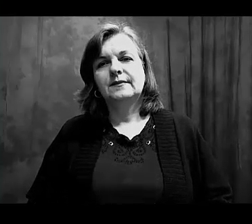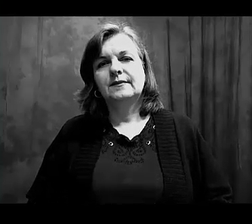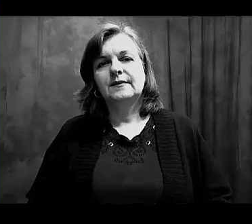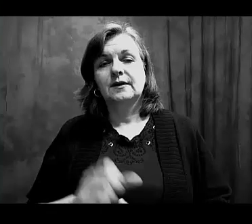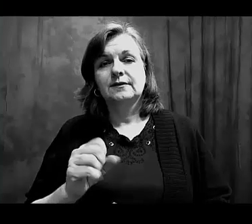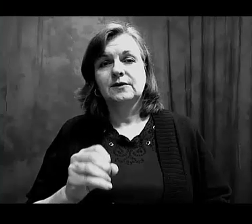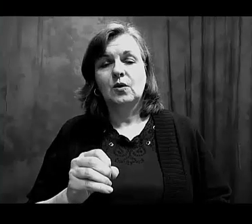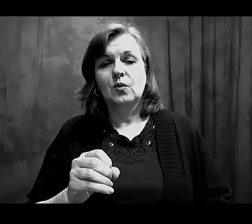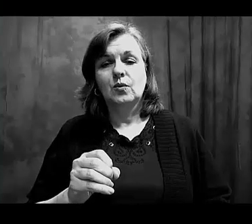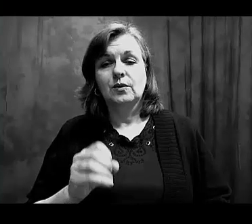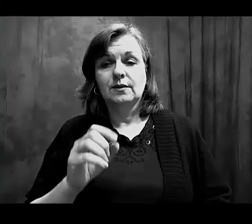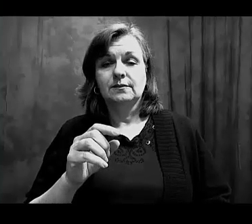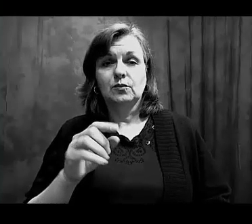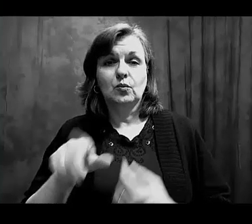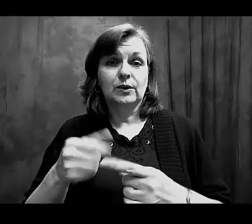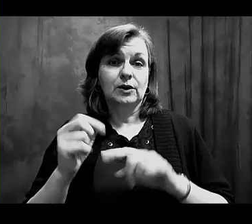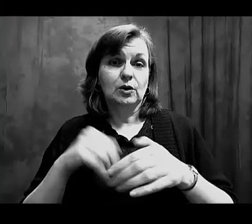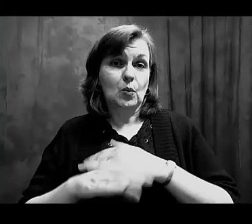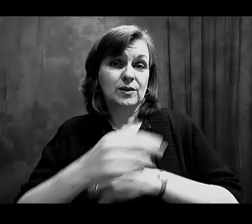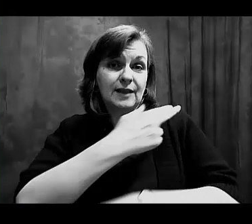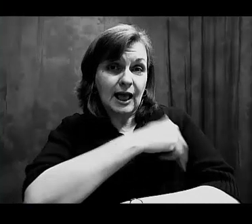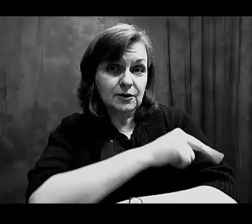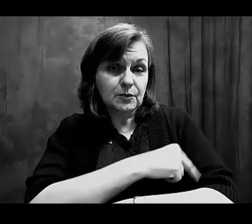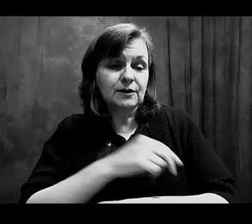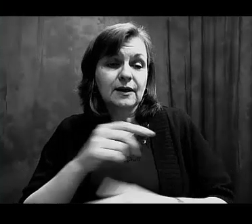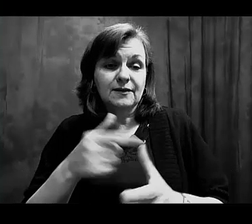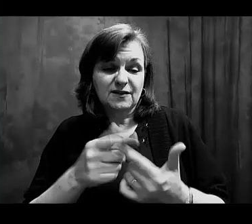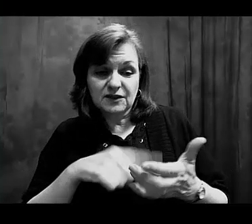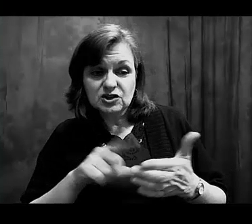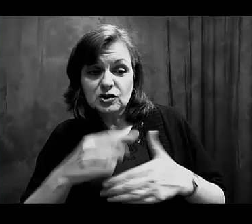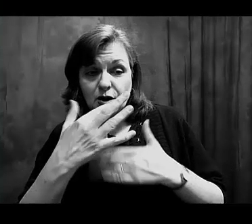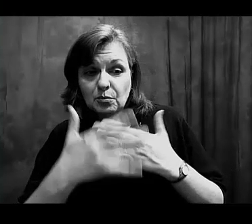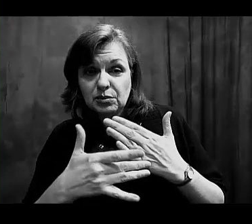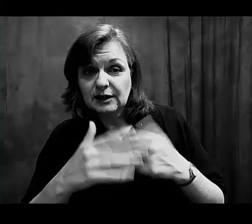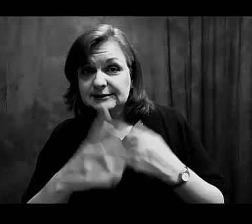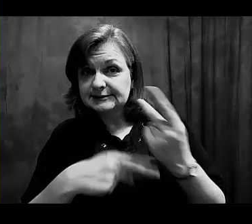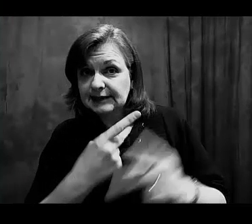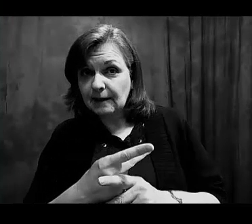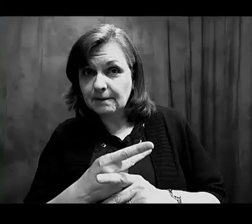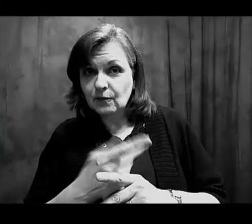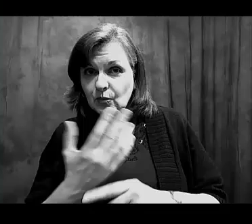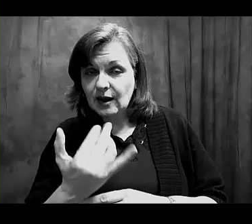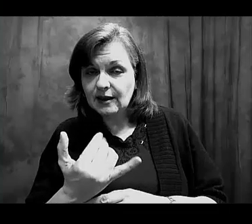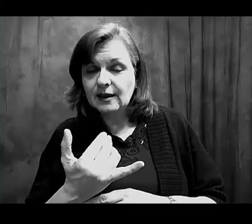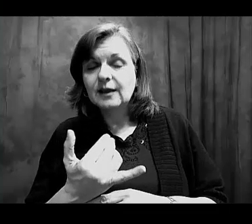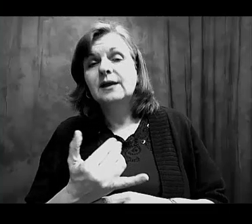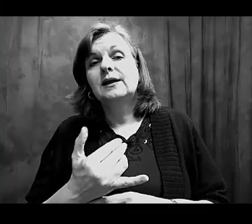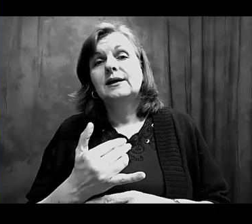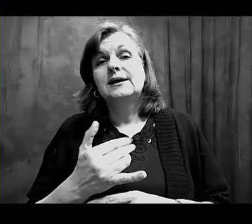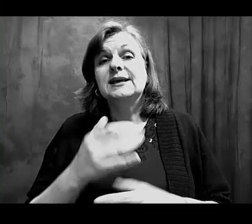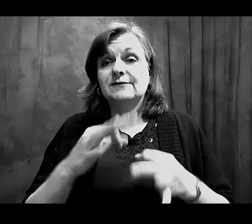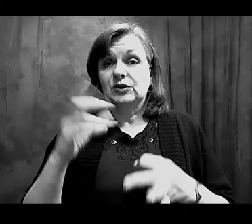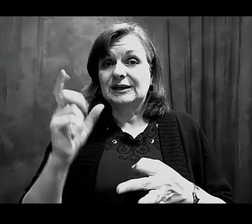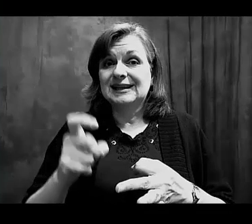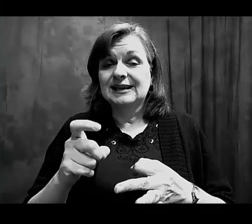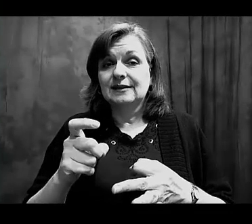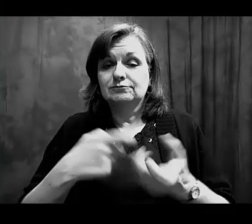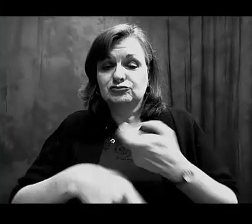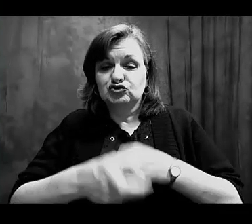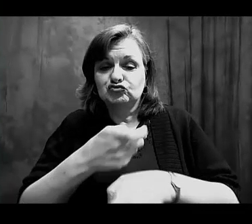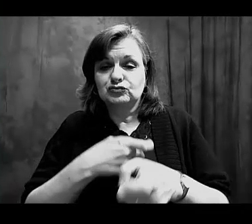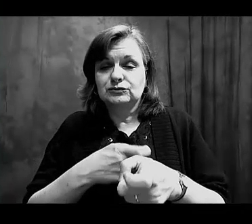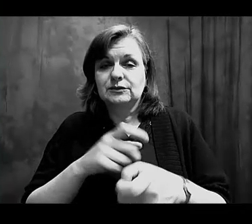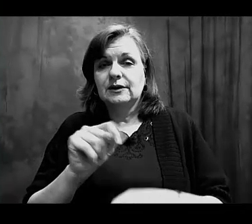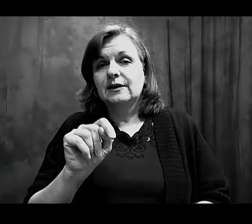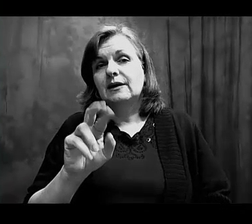blood types and you get typed for blood at the hospital, they want to know what your blood type is in case you